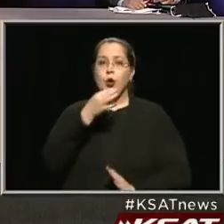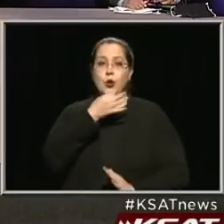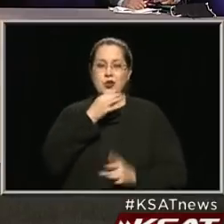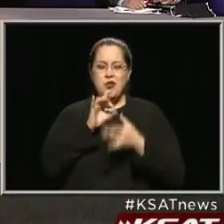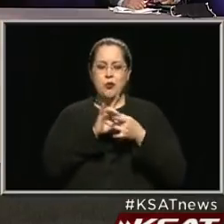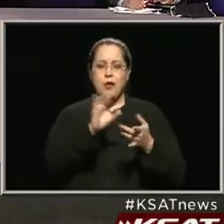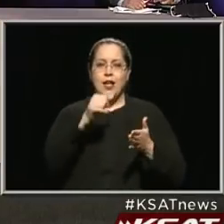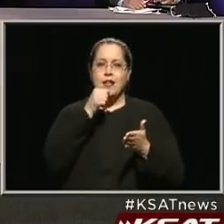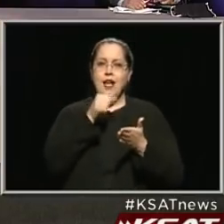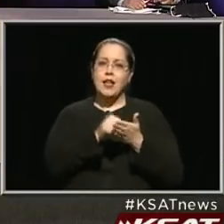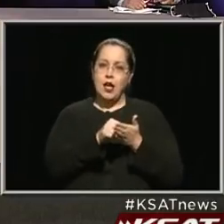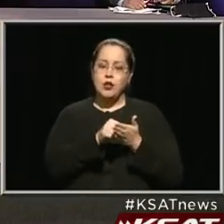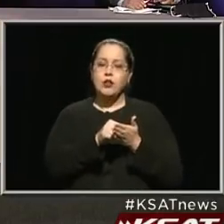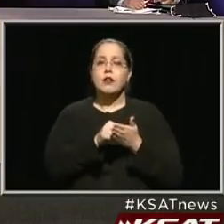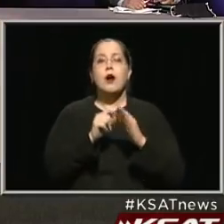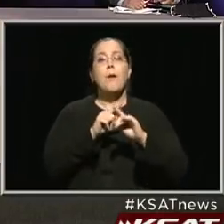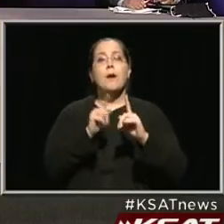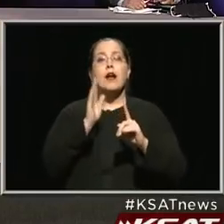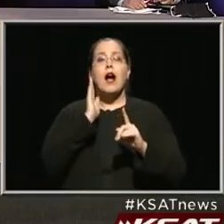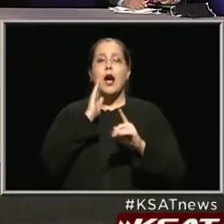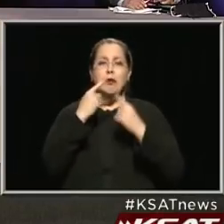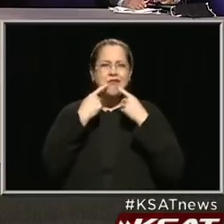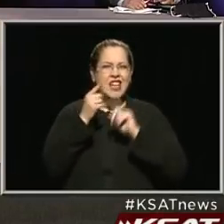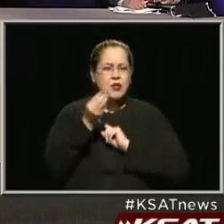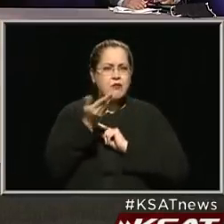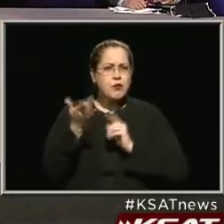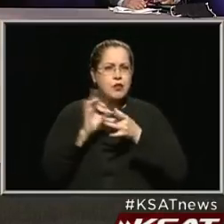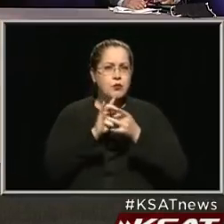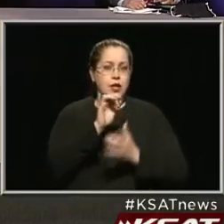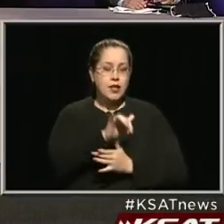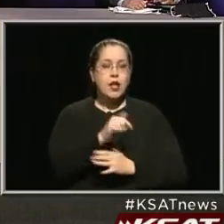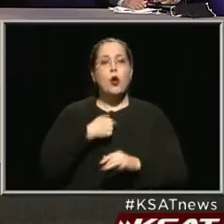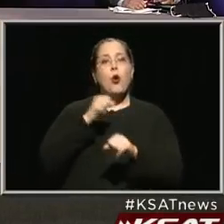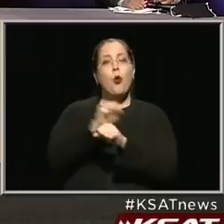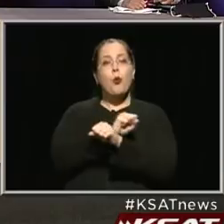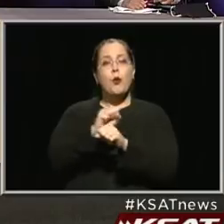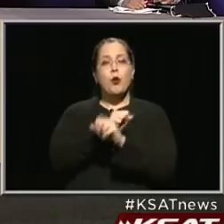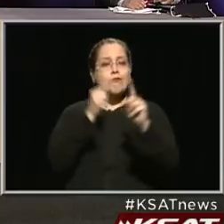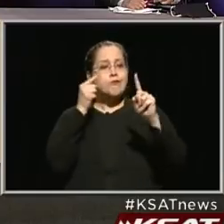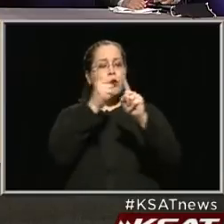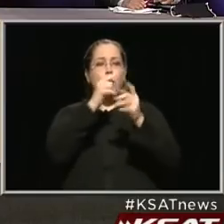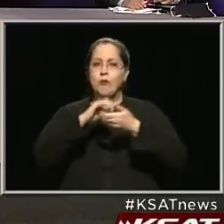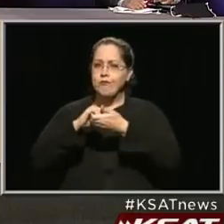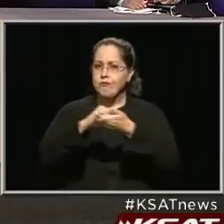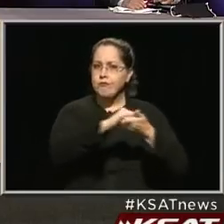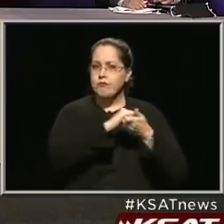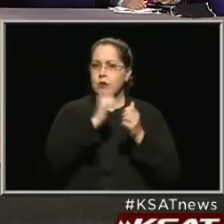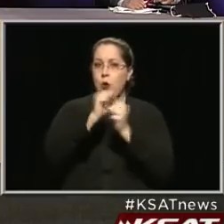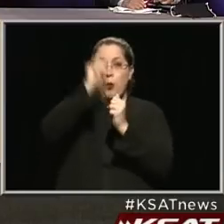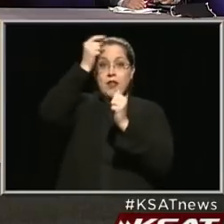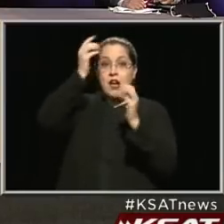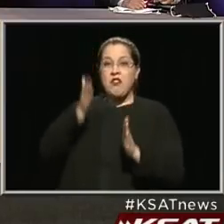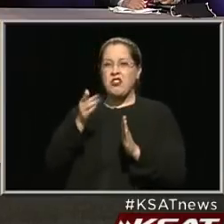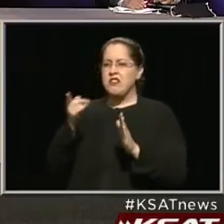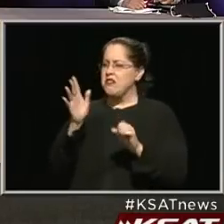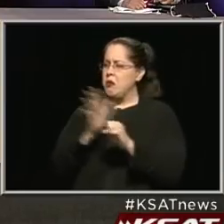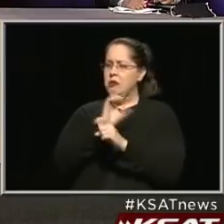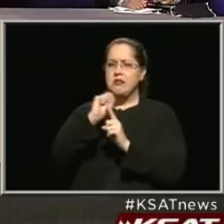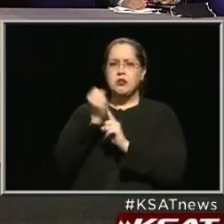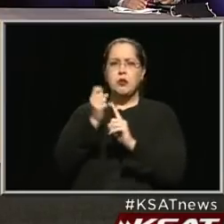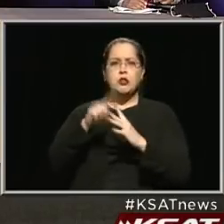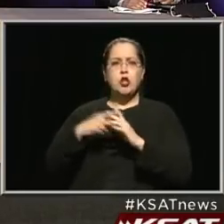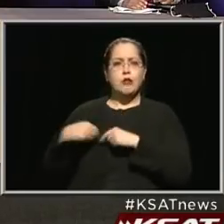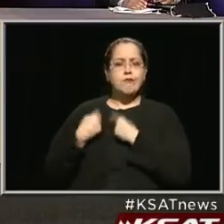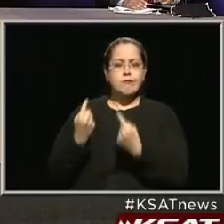that letter. But let me just say a couple of things about that. We worked with a spirit of cooperation with the governor since this started. It was a